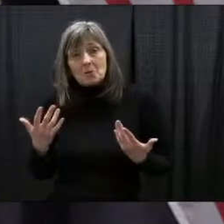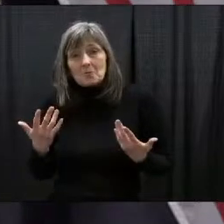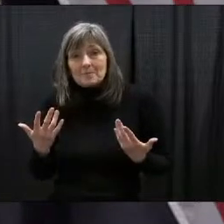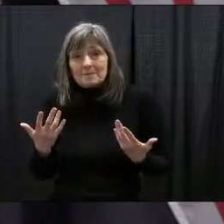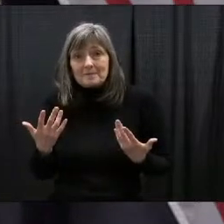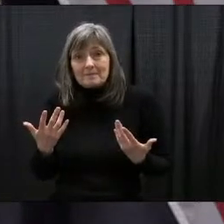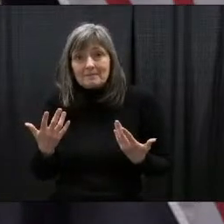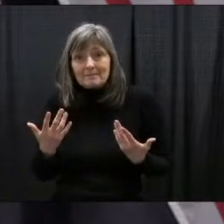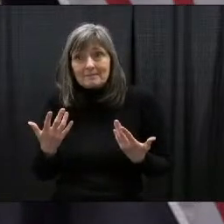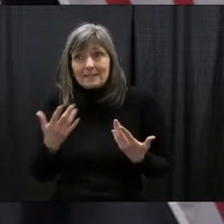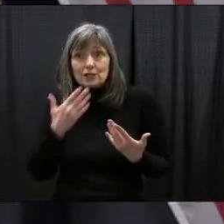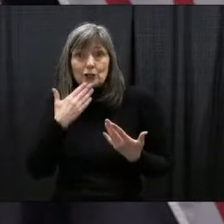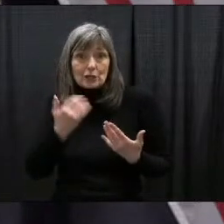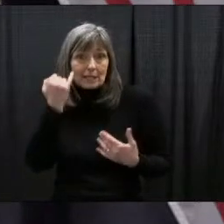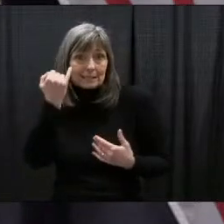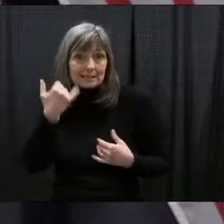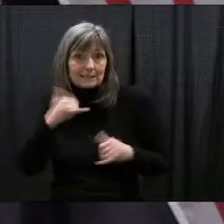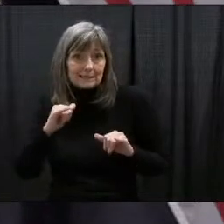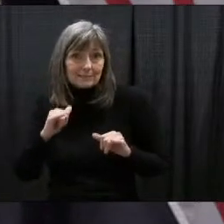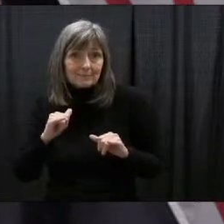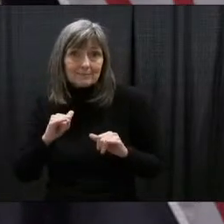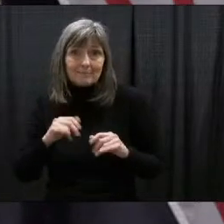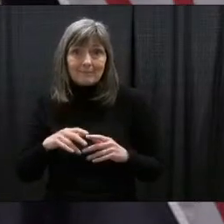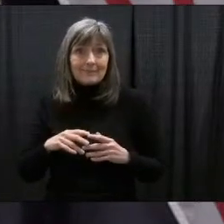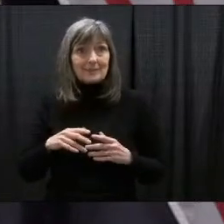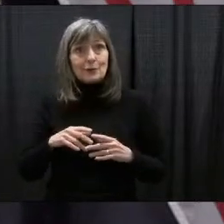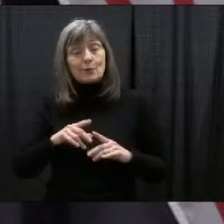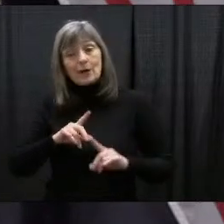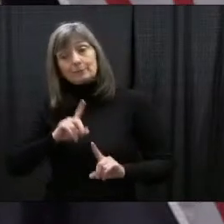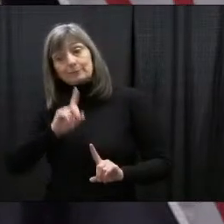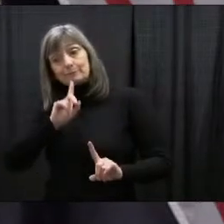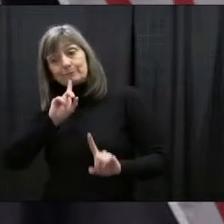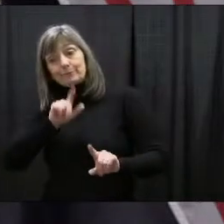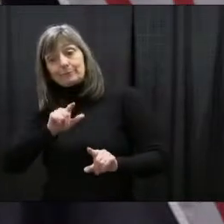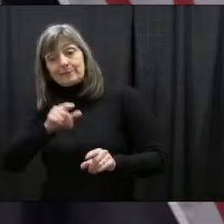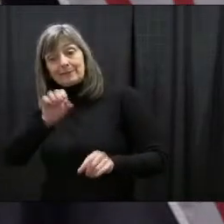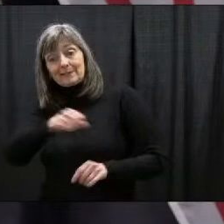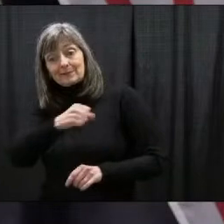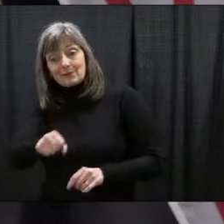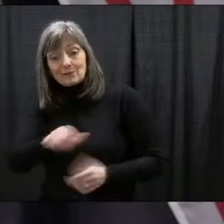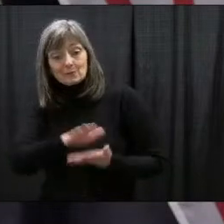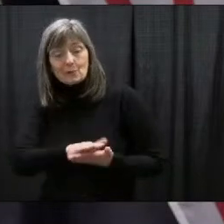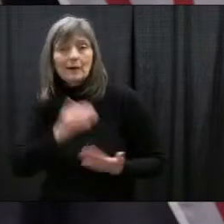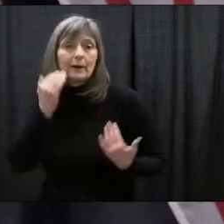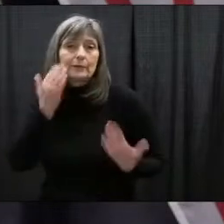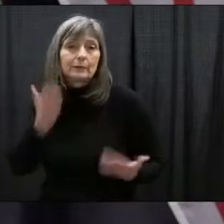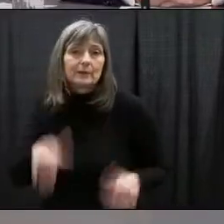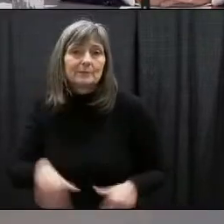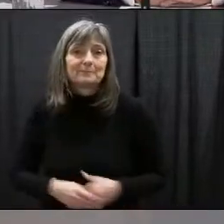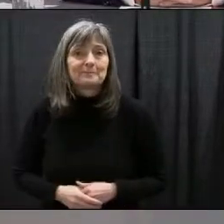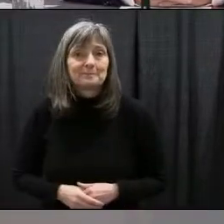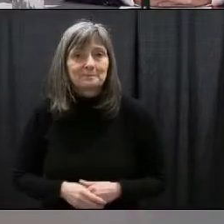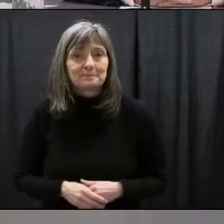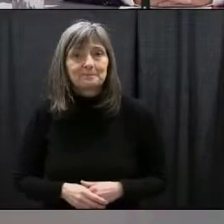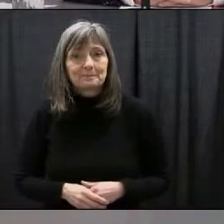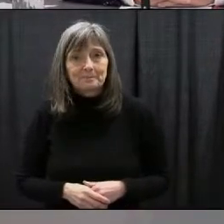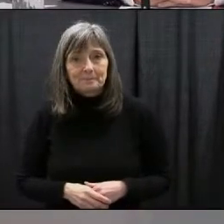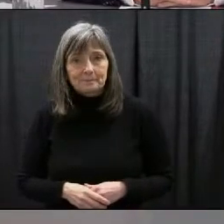So, we don't have I don't have a definitive answer for you with regard to schools at this point, though.